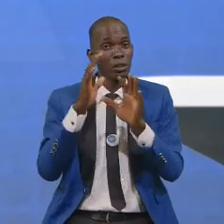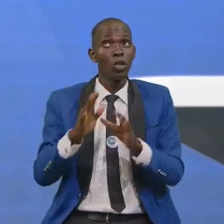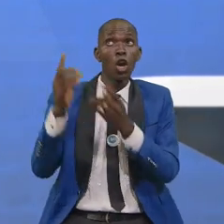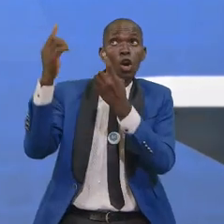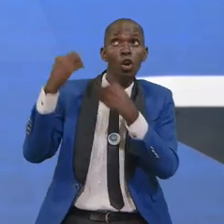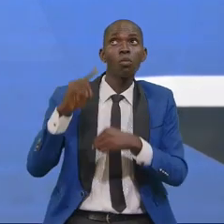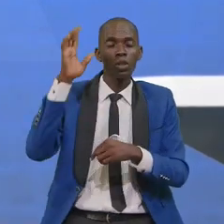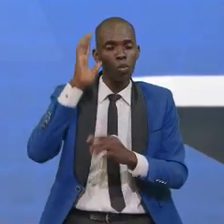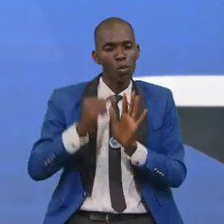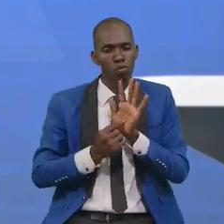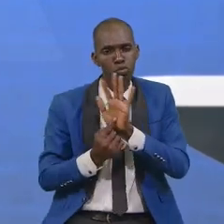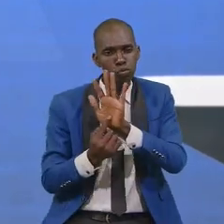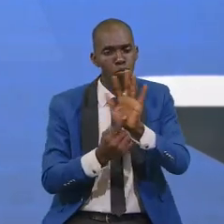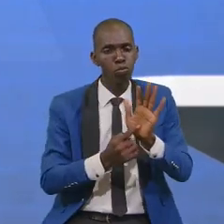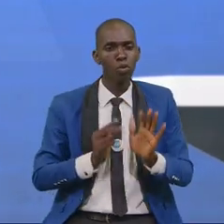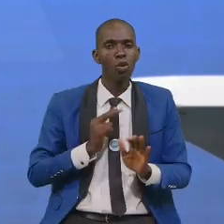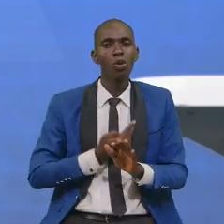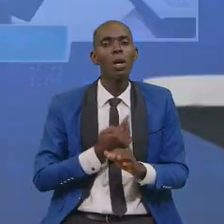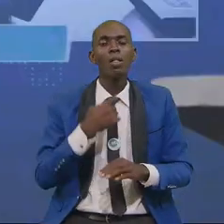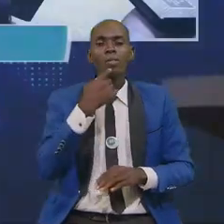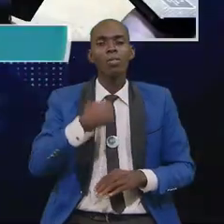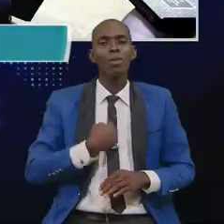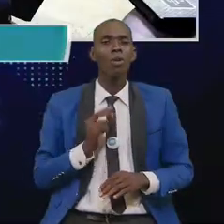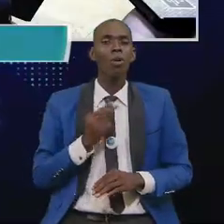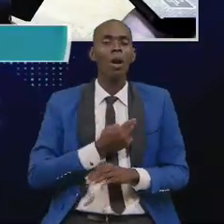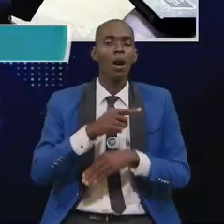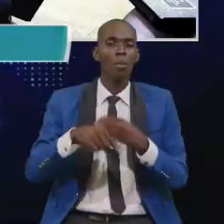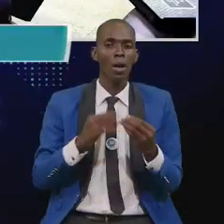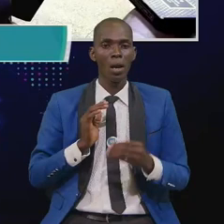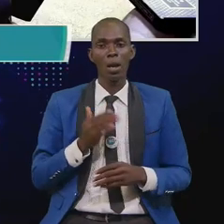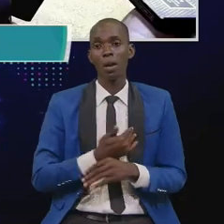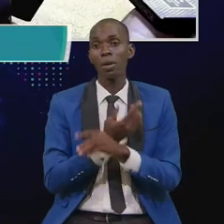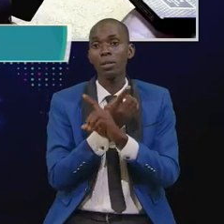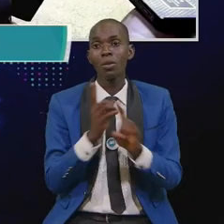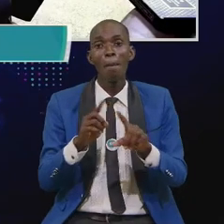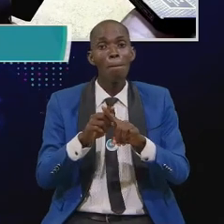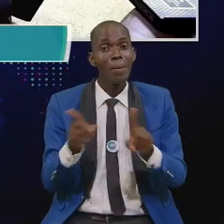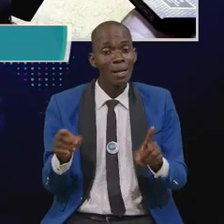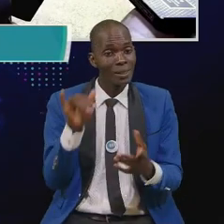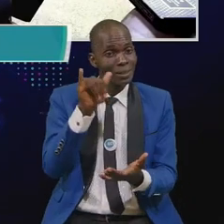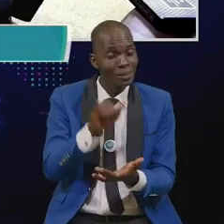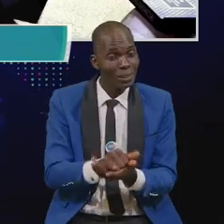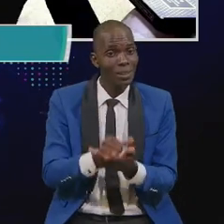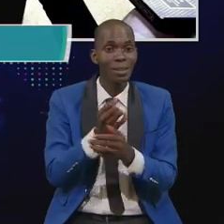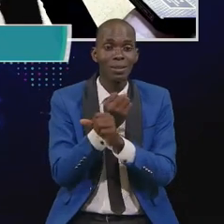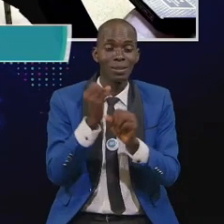us and tell us about our deliverance. But that Messiah is here already.